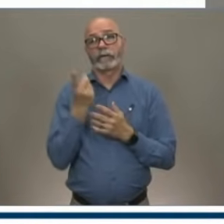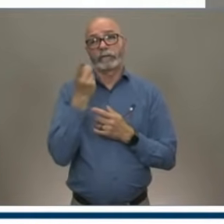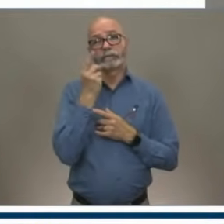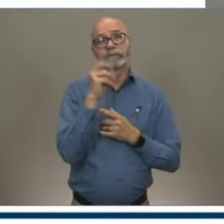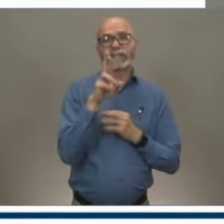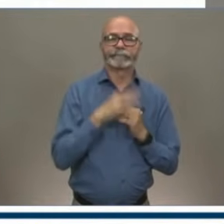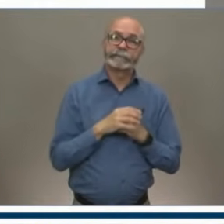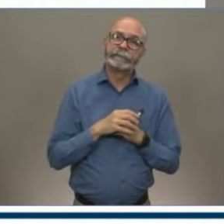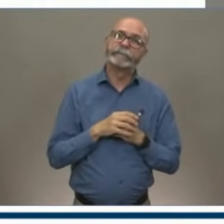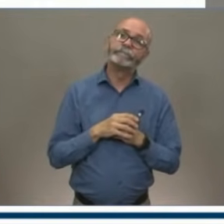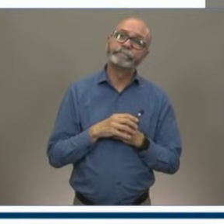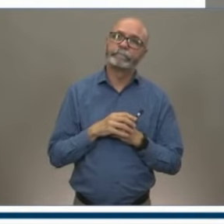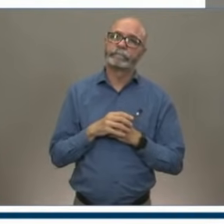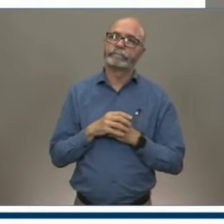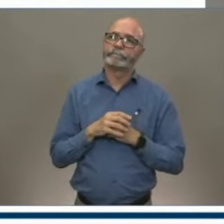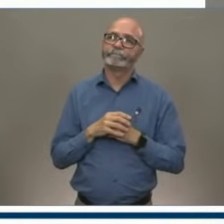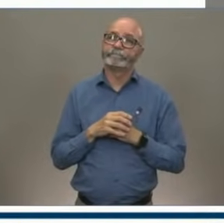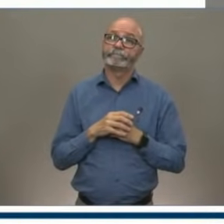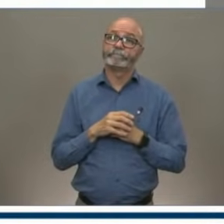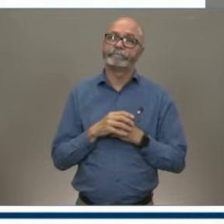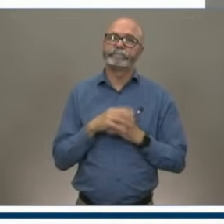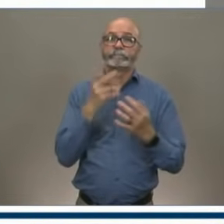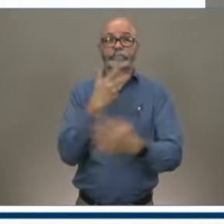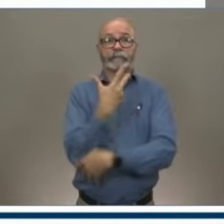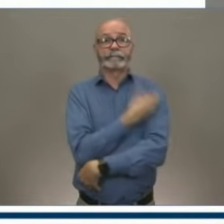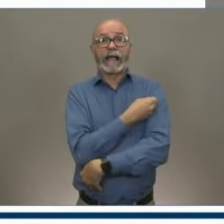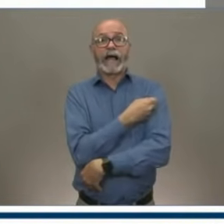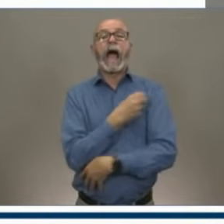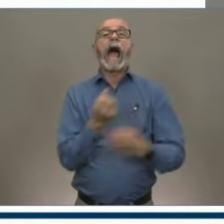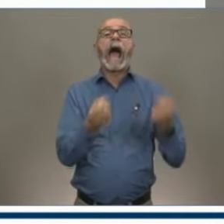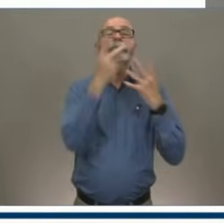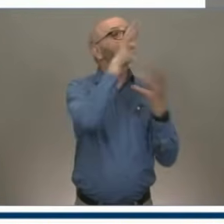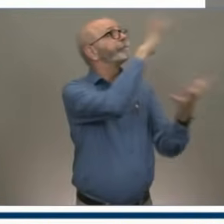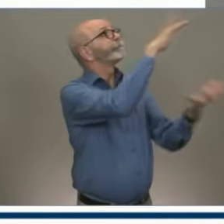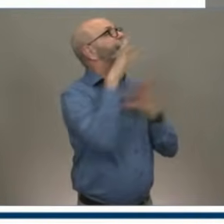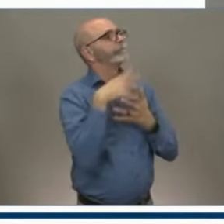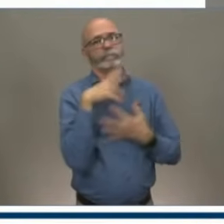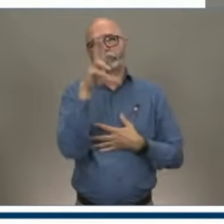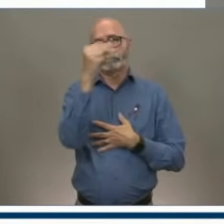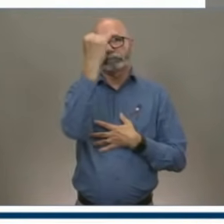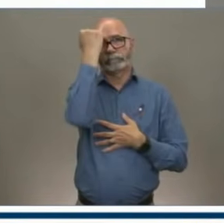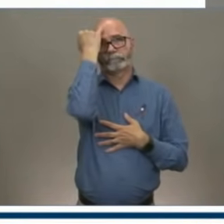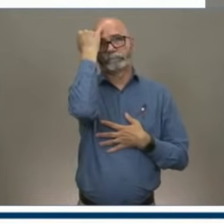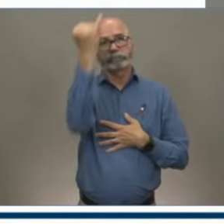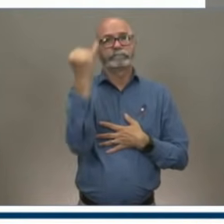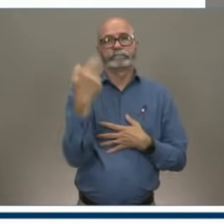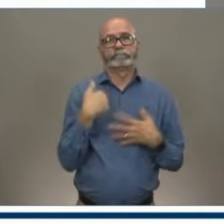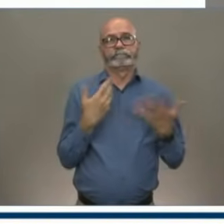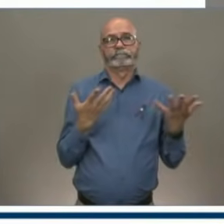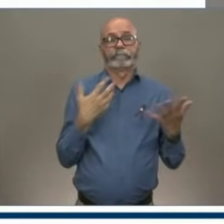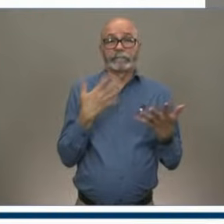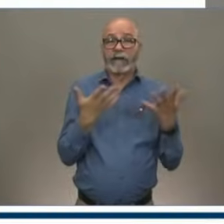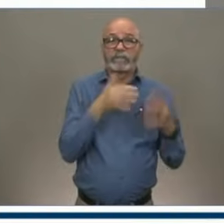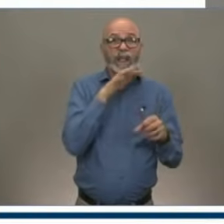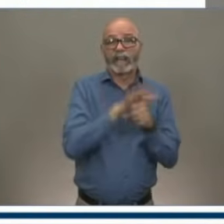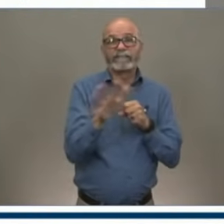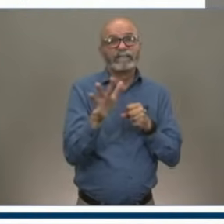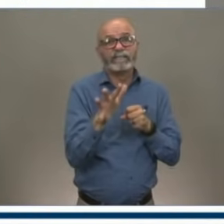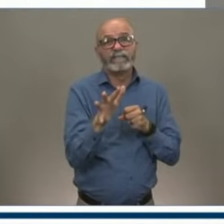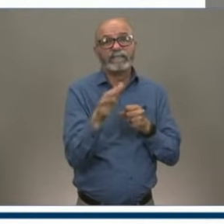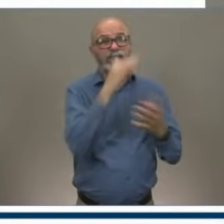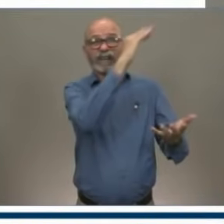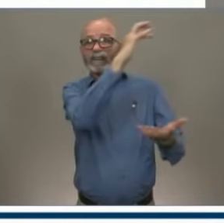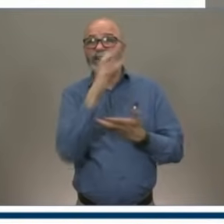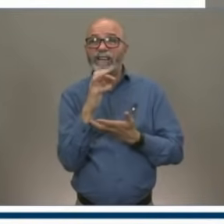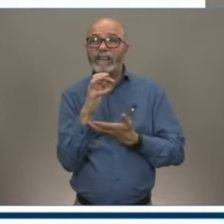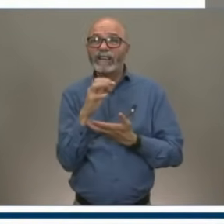much vaccine we're going to get. We've got estimates of probably enough vaccine in the first 12 weeks to do, or sort of the